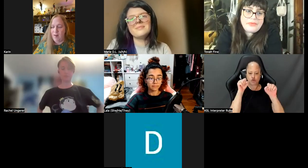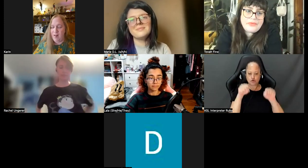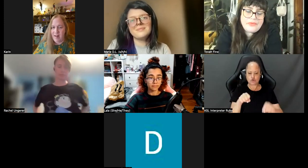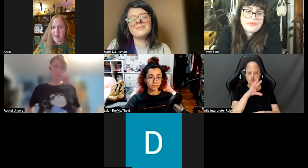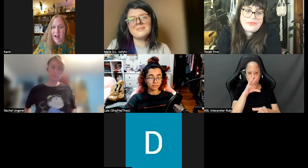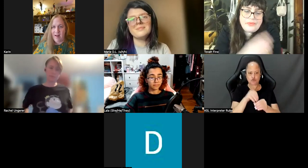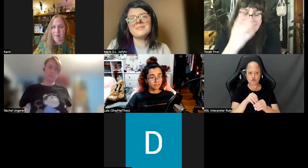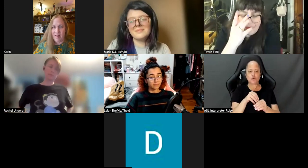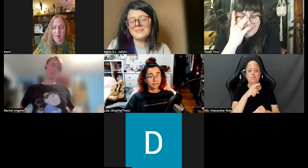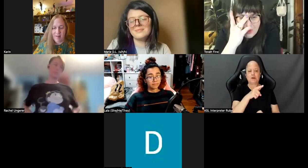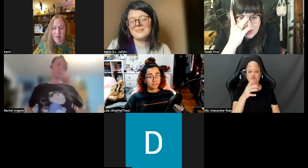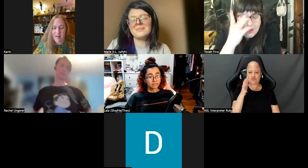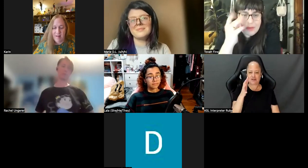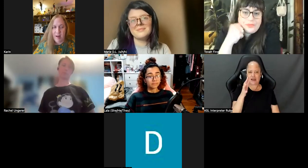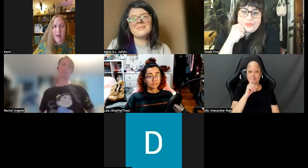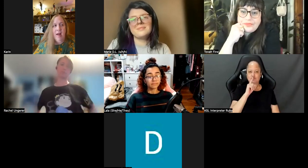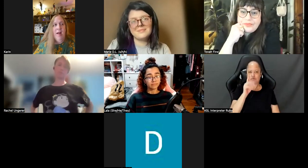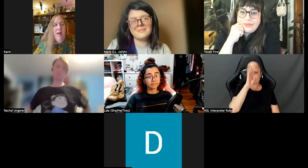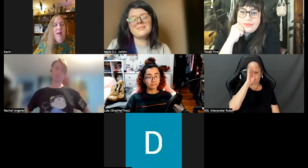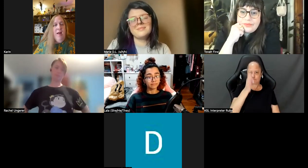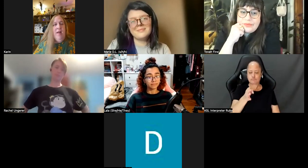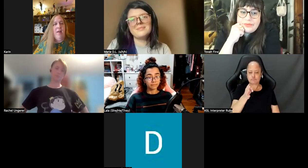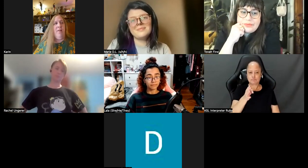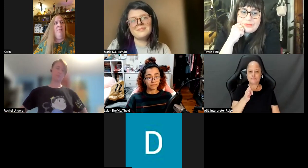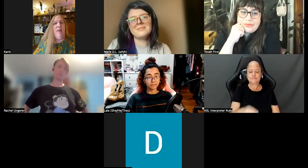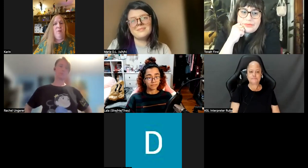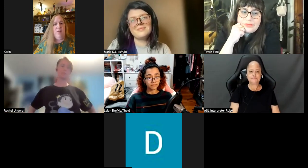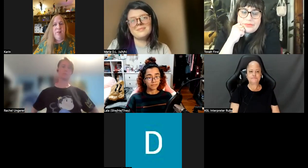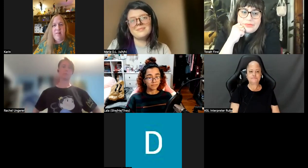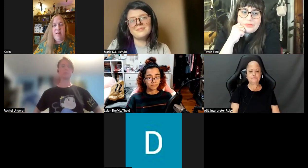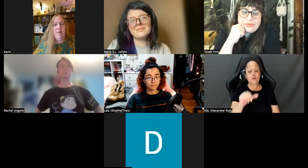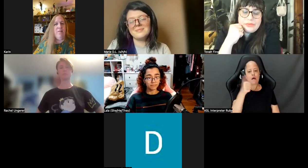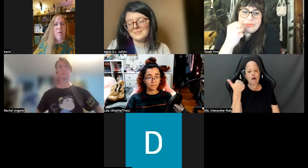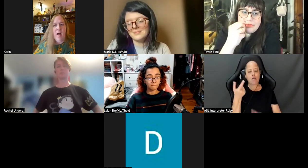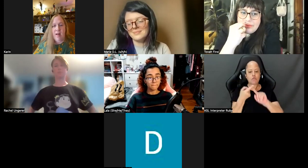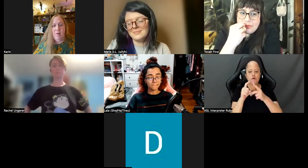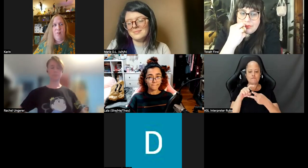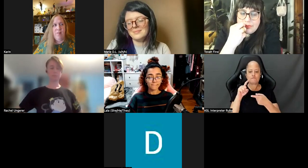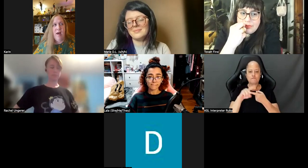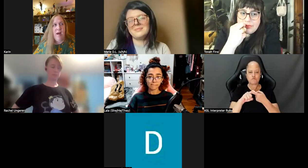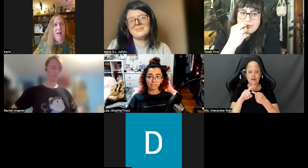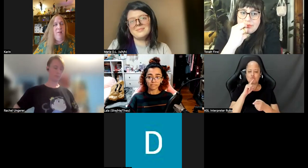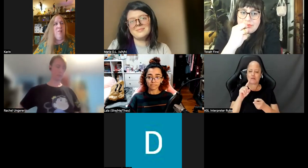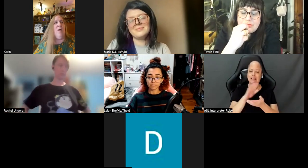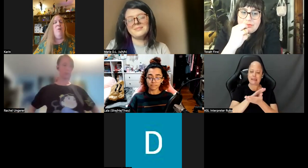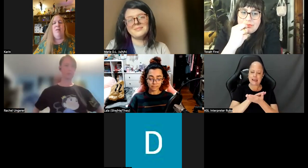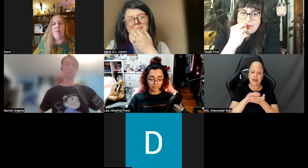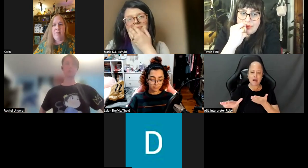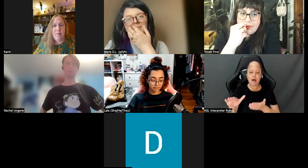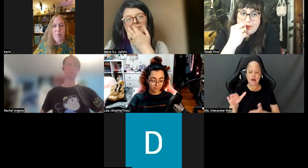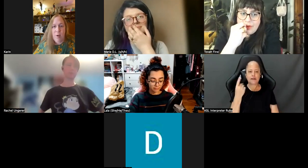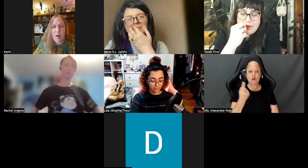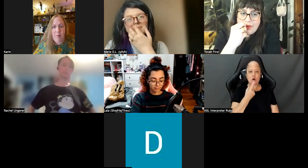herself, but she did kind of really just say it to me. The other friend was just so kind, just